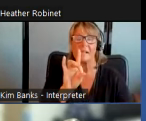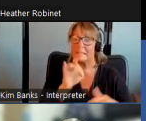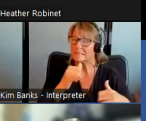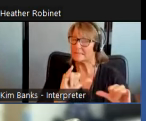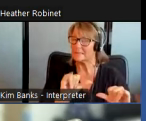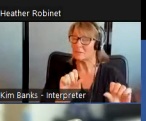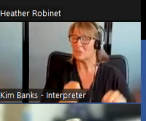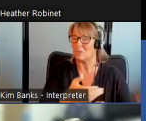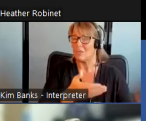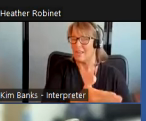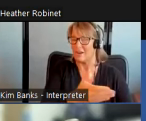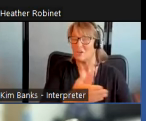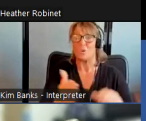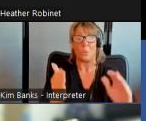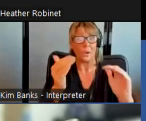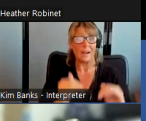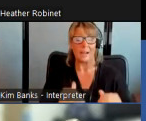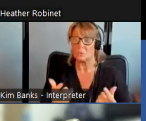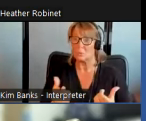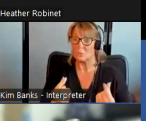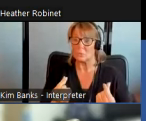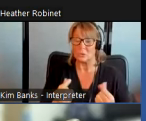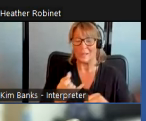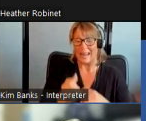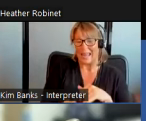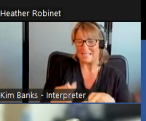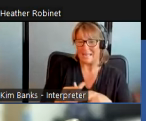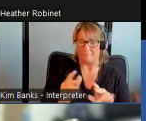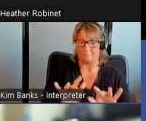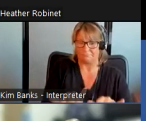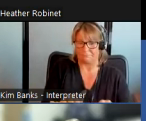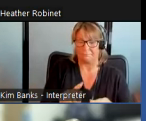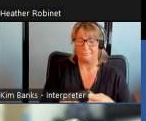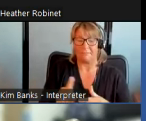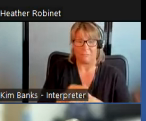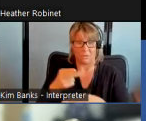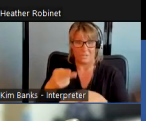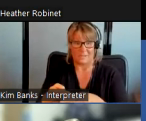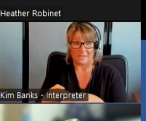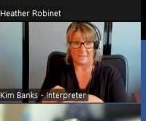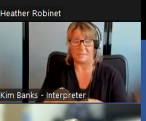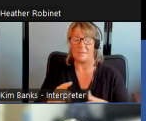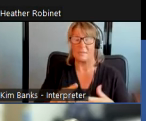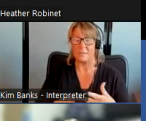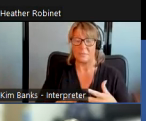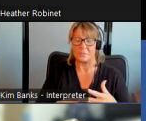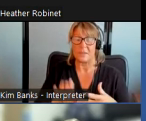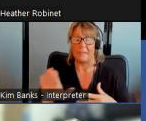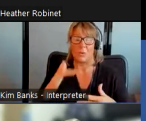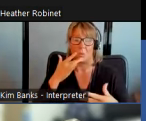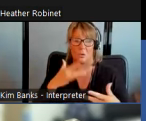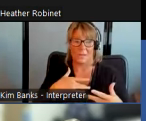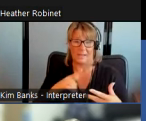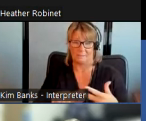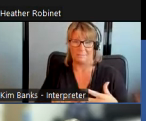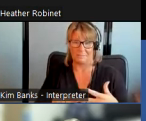still go to the next step of entering their last name, their first name, and their date of